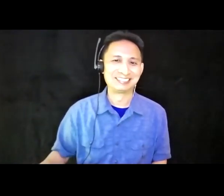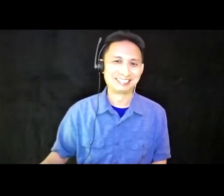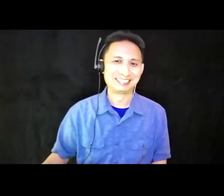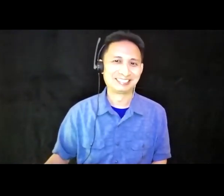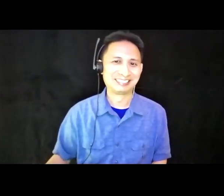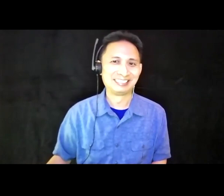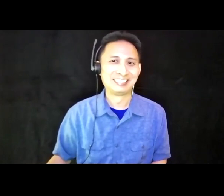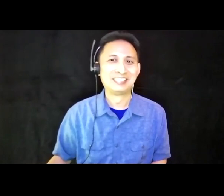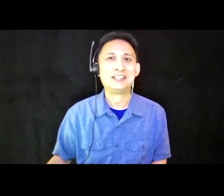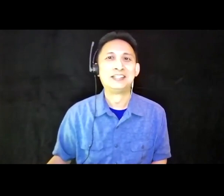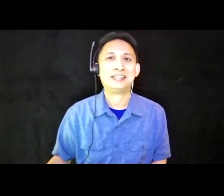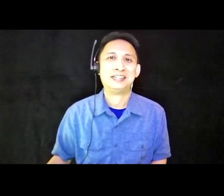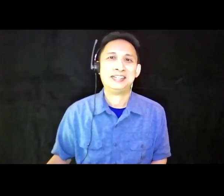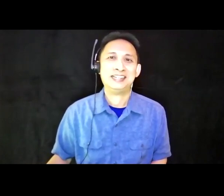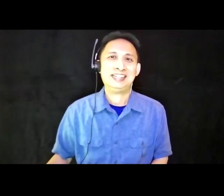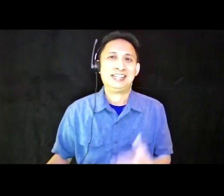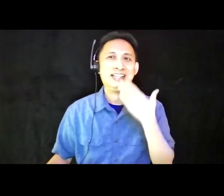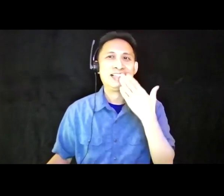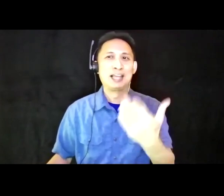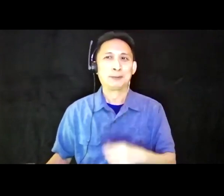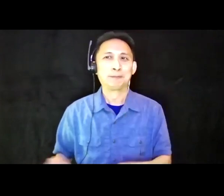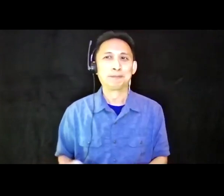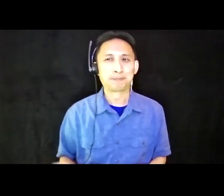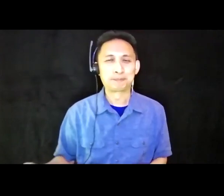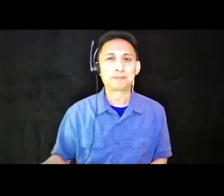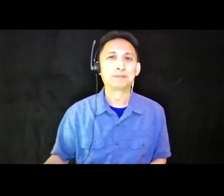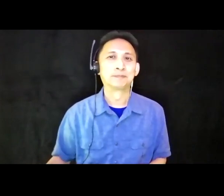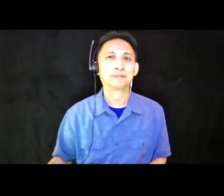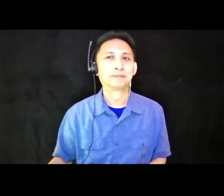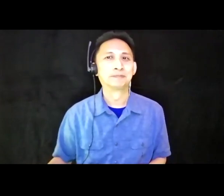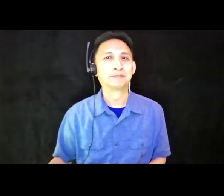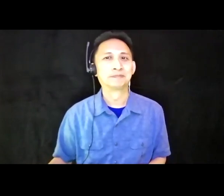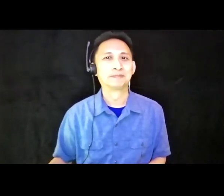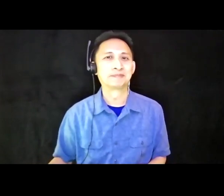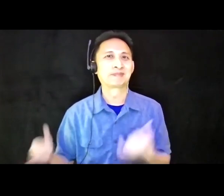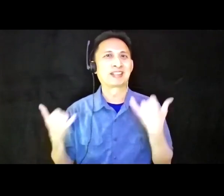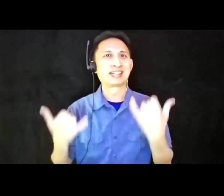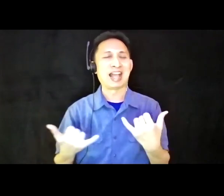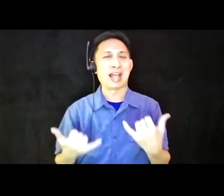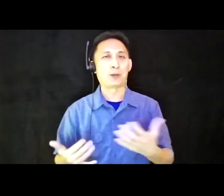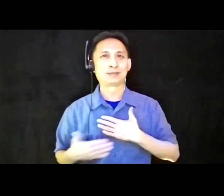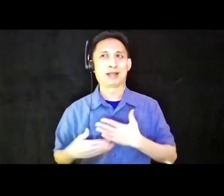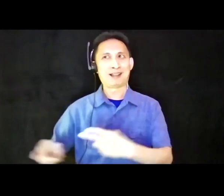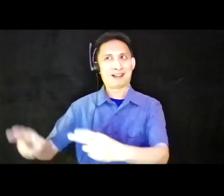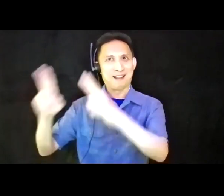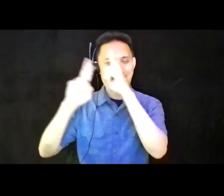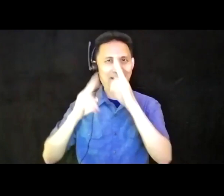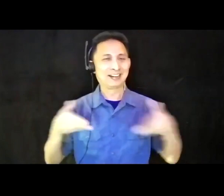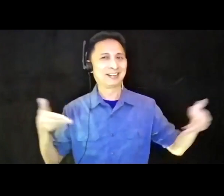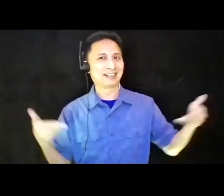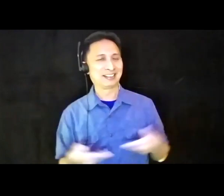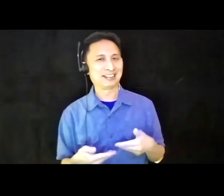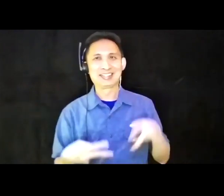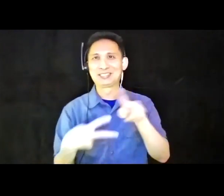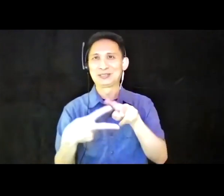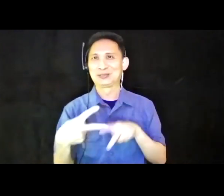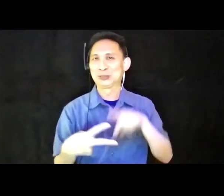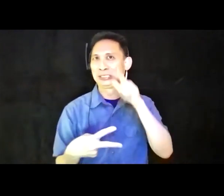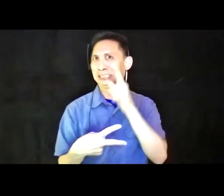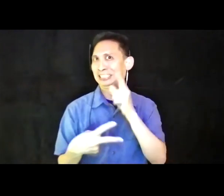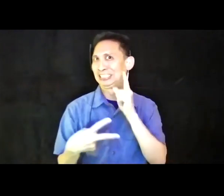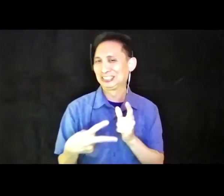Yay, awesome, thanks. So now is my pleasure to introduce our amazing sister duo, Singha and Lingji